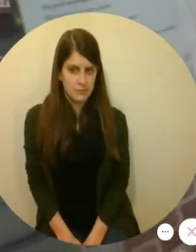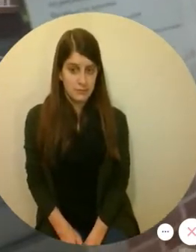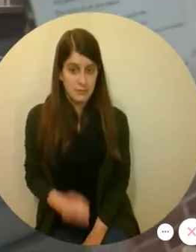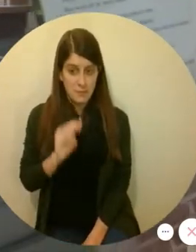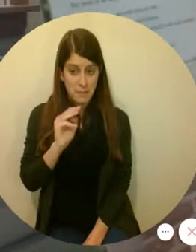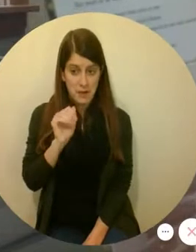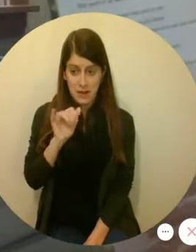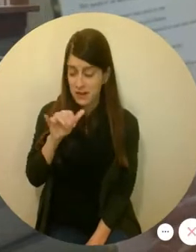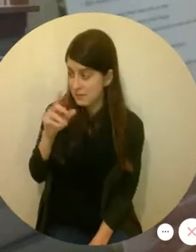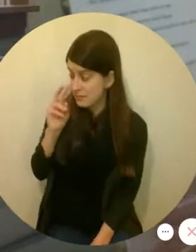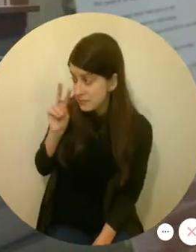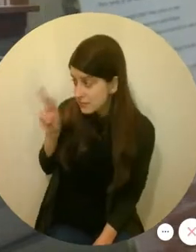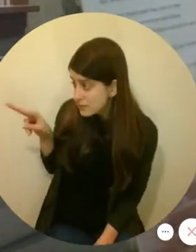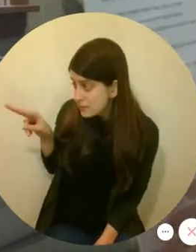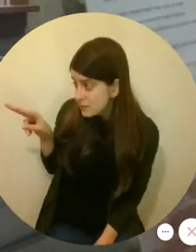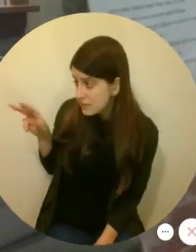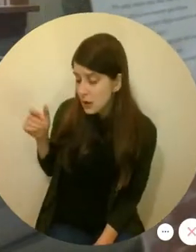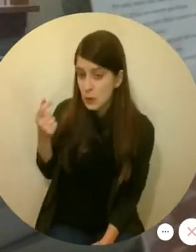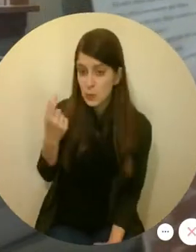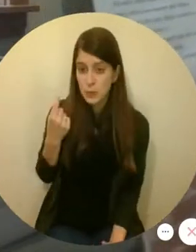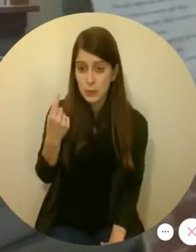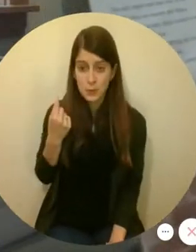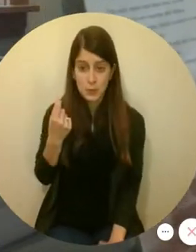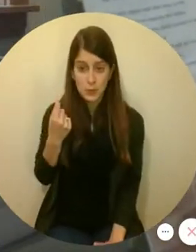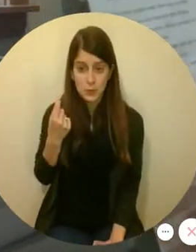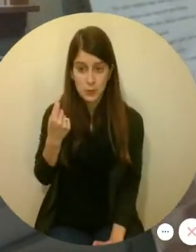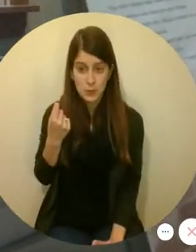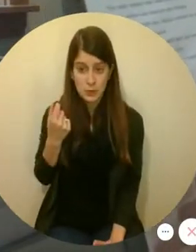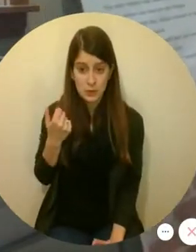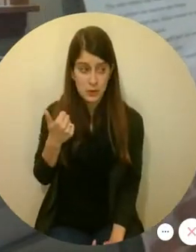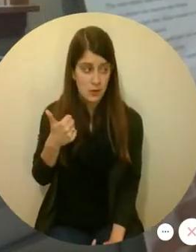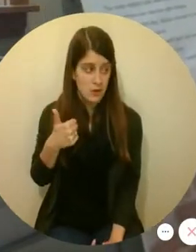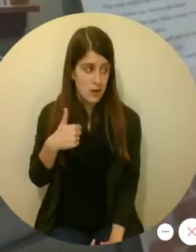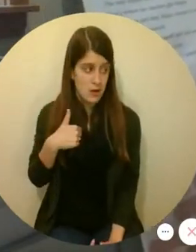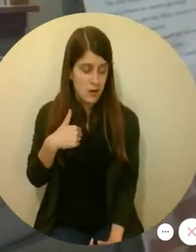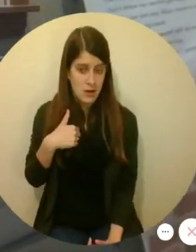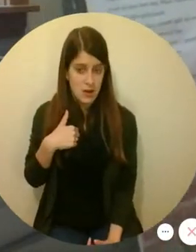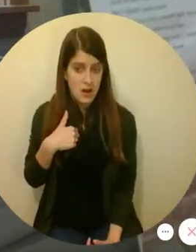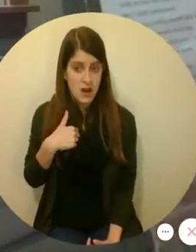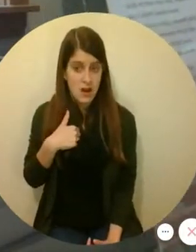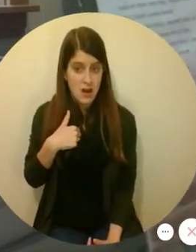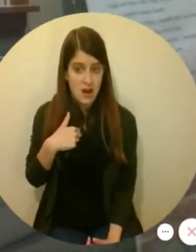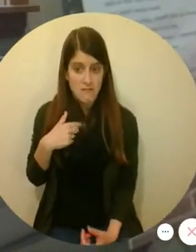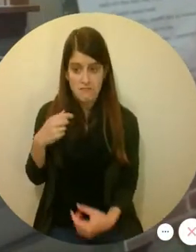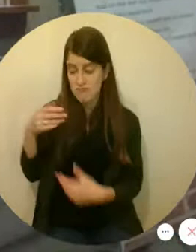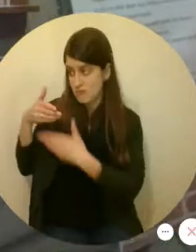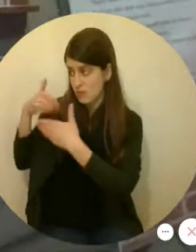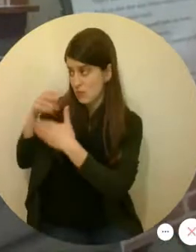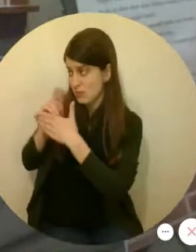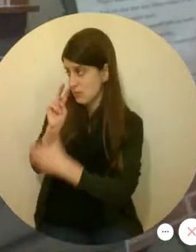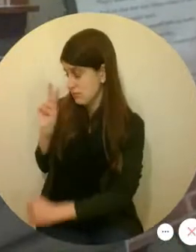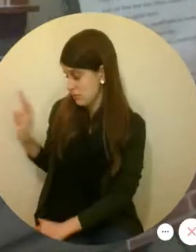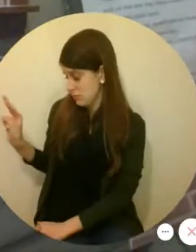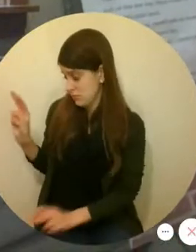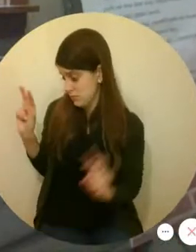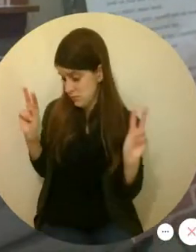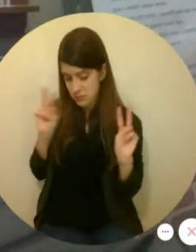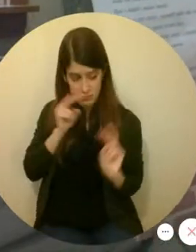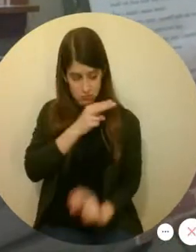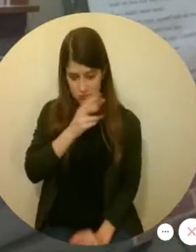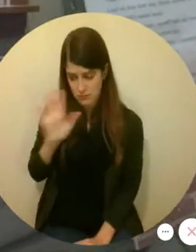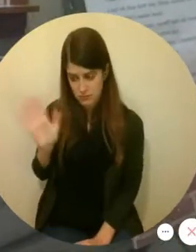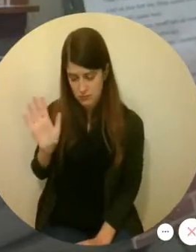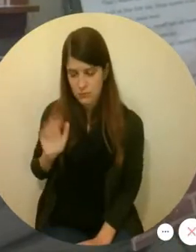way, I turned to the window and stared out at the snow. And every day after that,